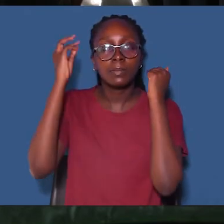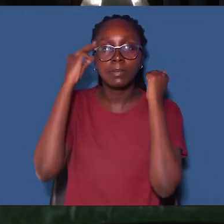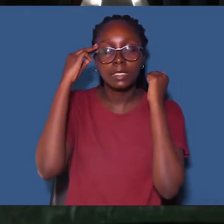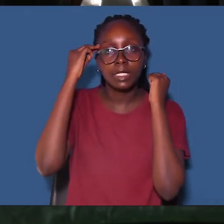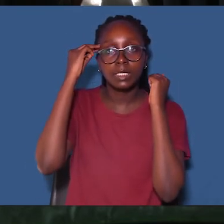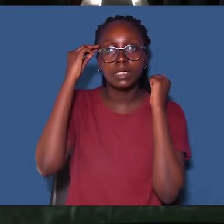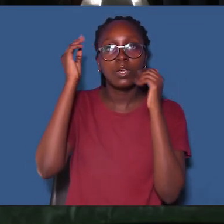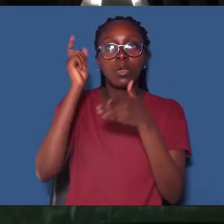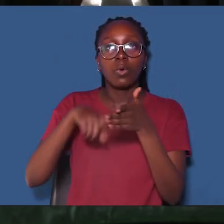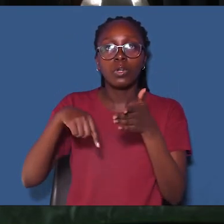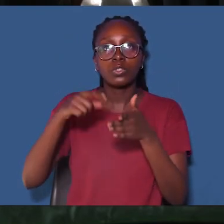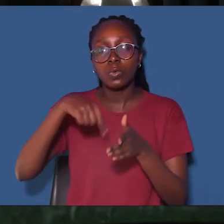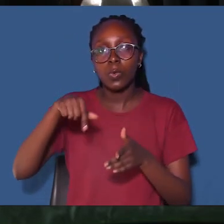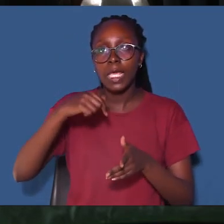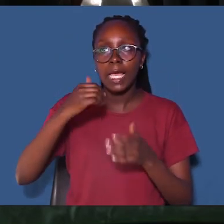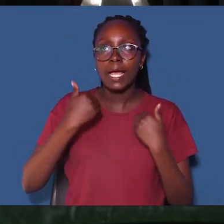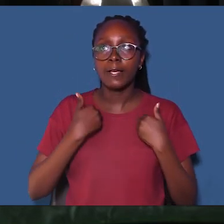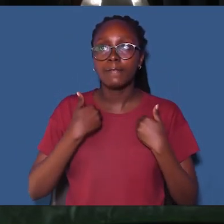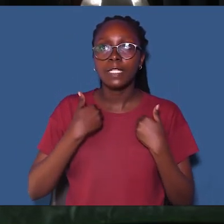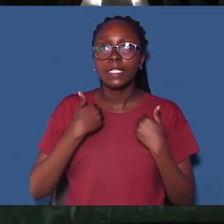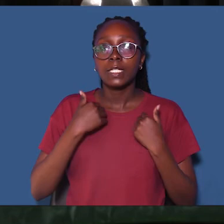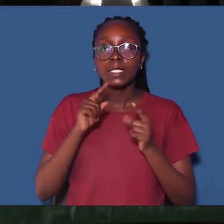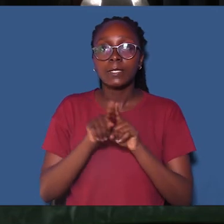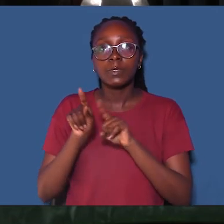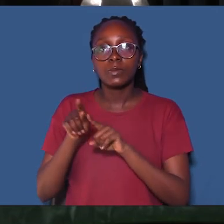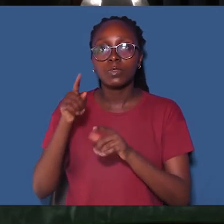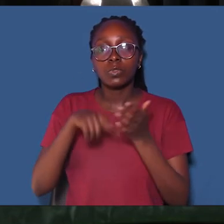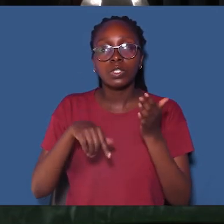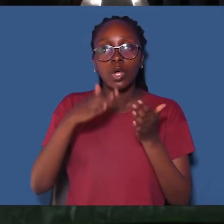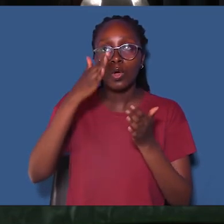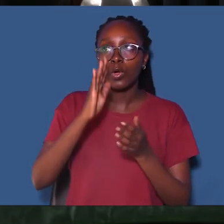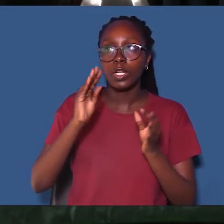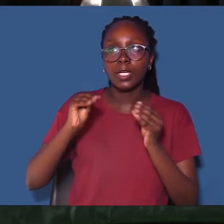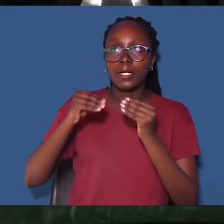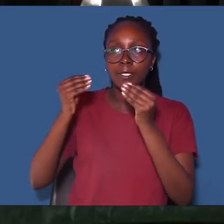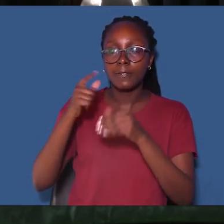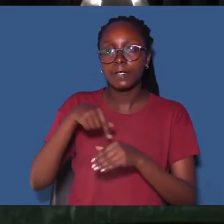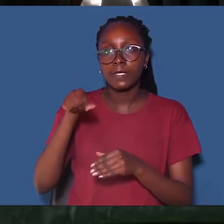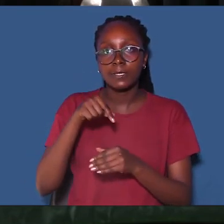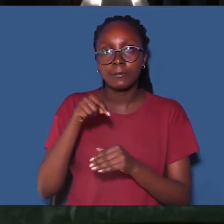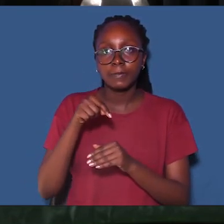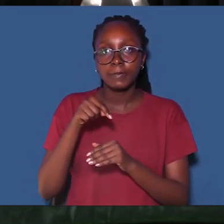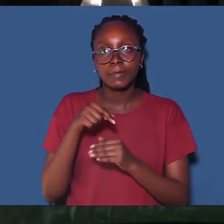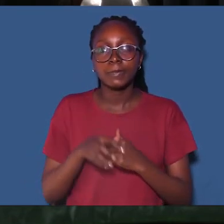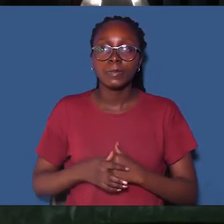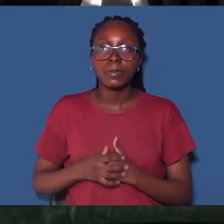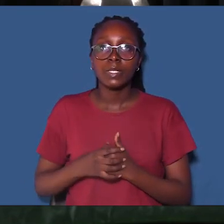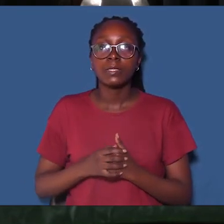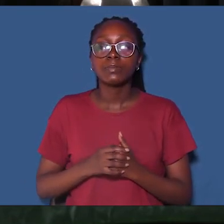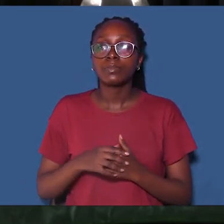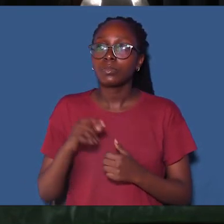he has to offer, and especially as far as material things are concerned, and not